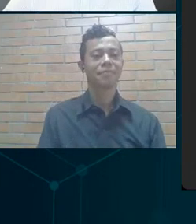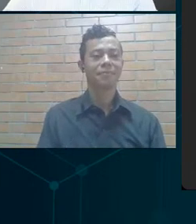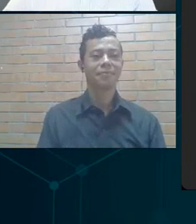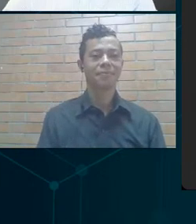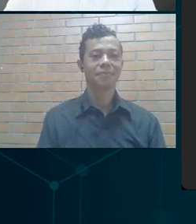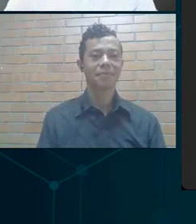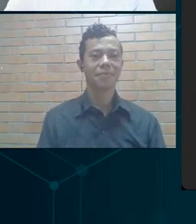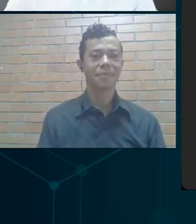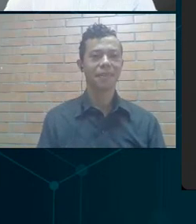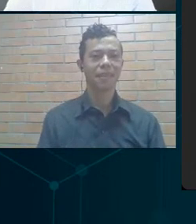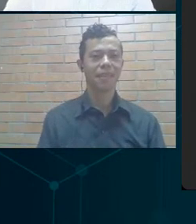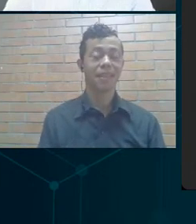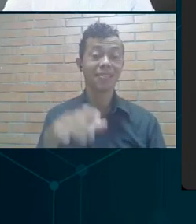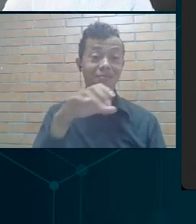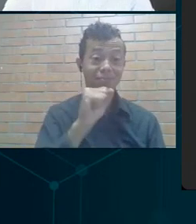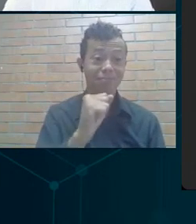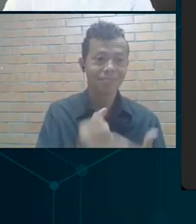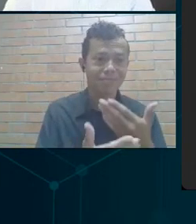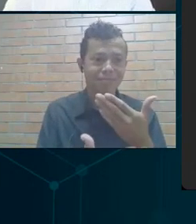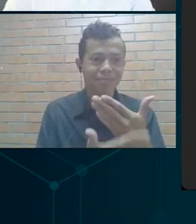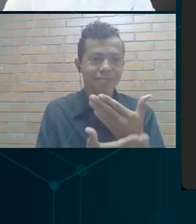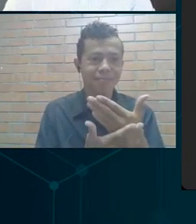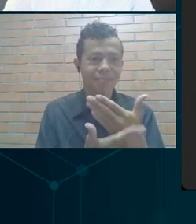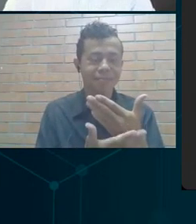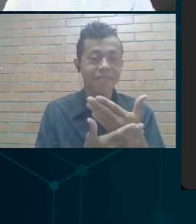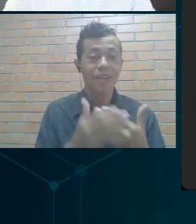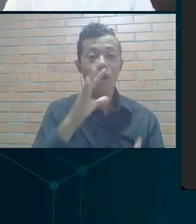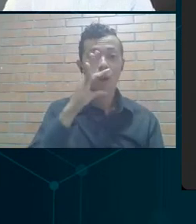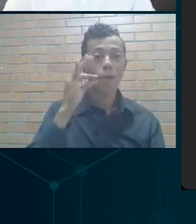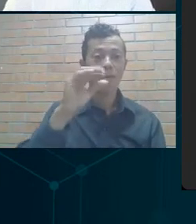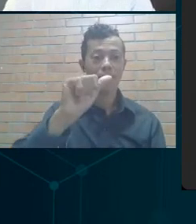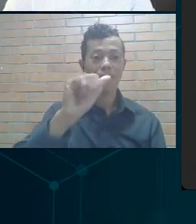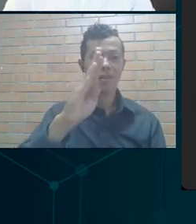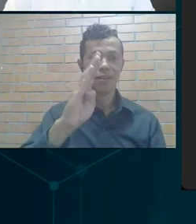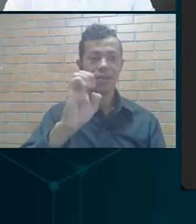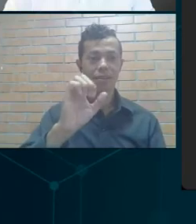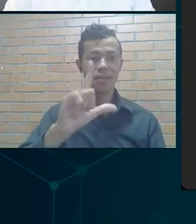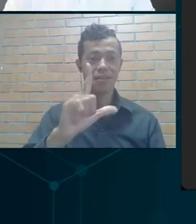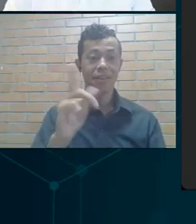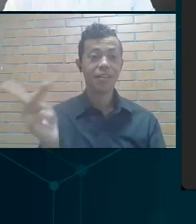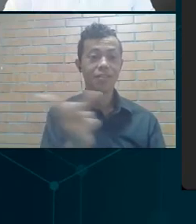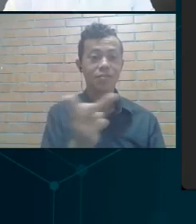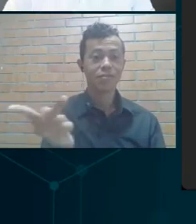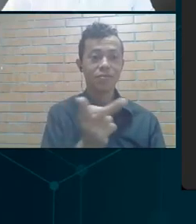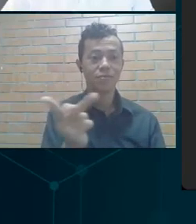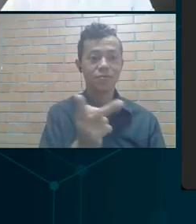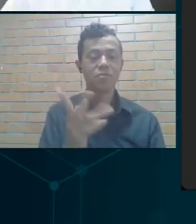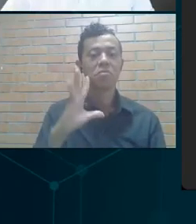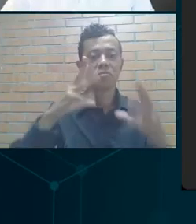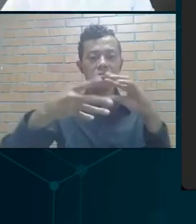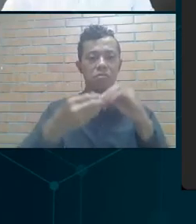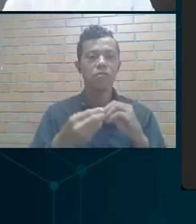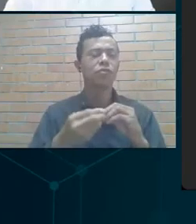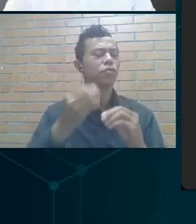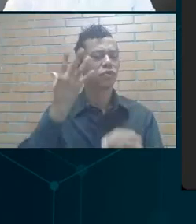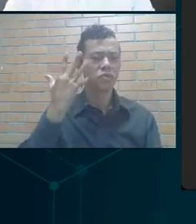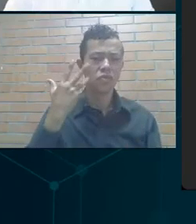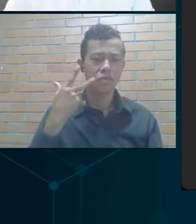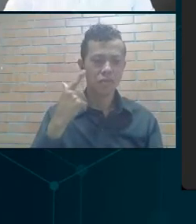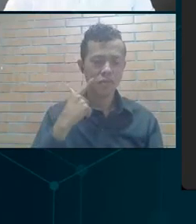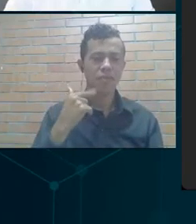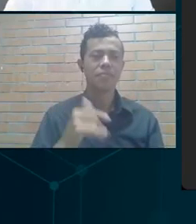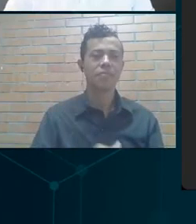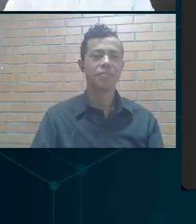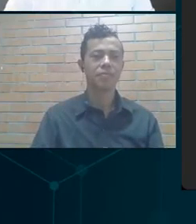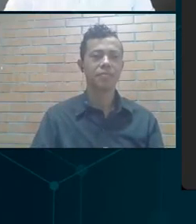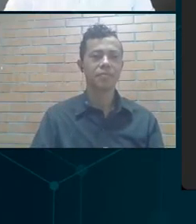saying, both of us code almost every day. We find that seeing other people's code